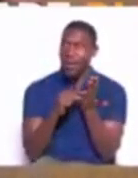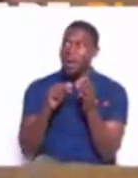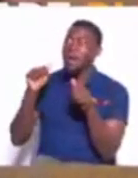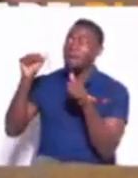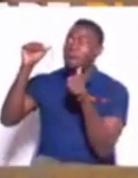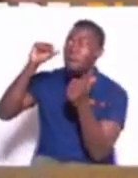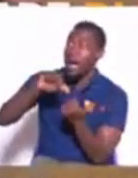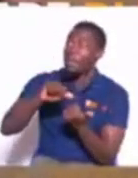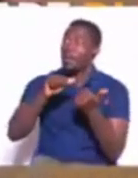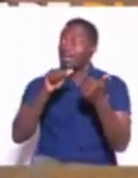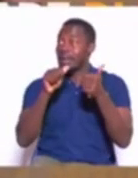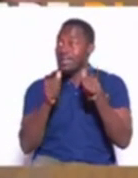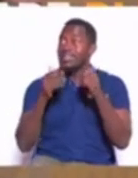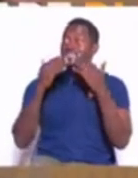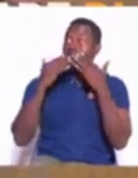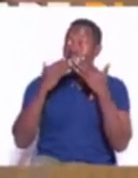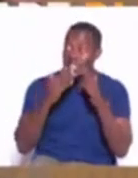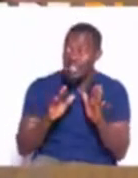baptized today